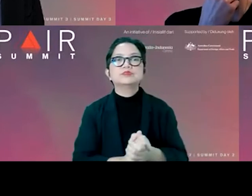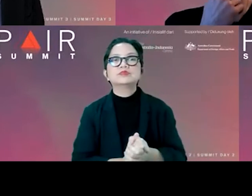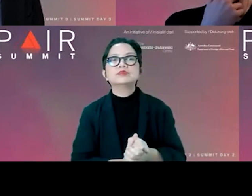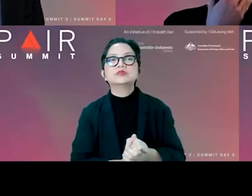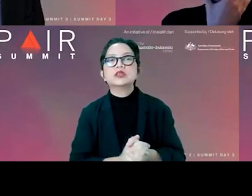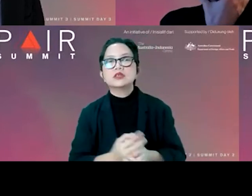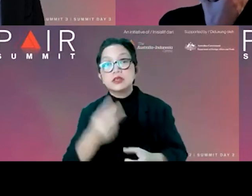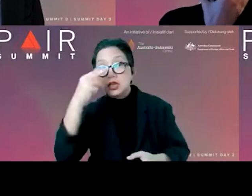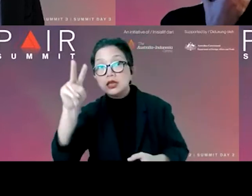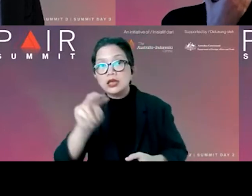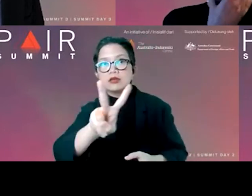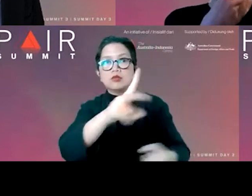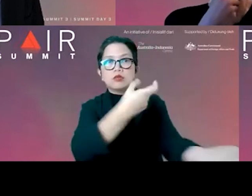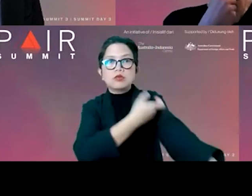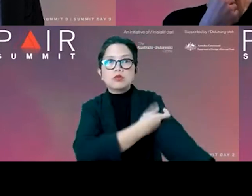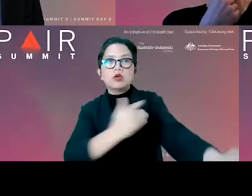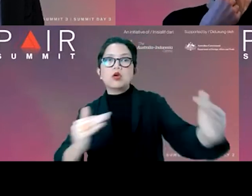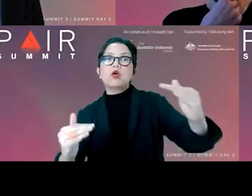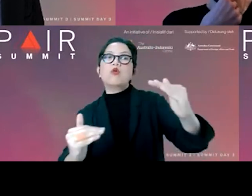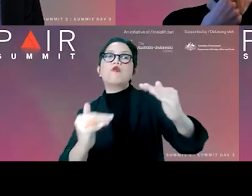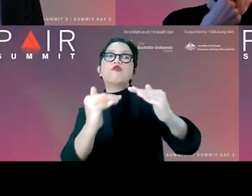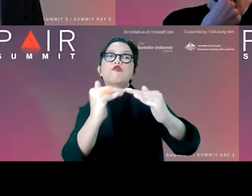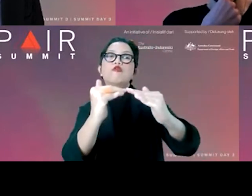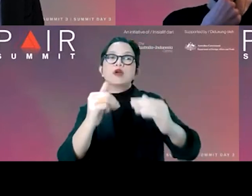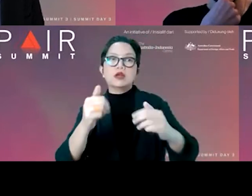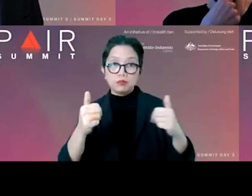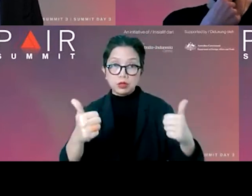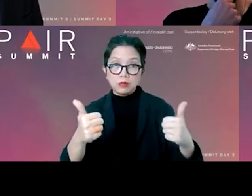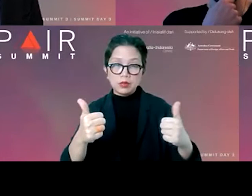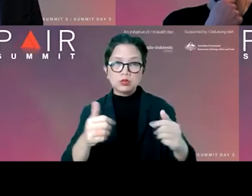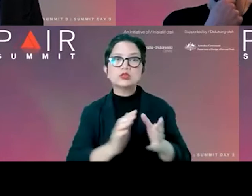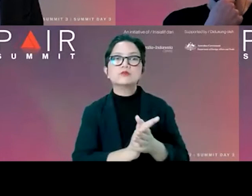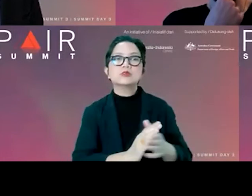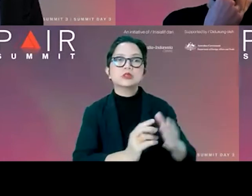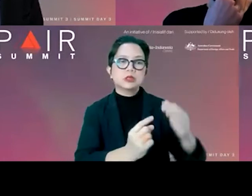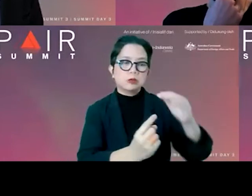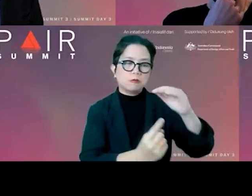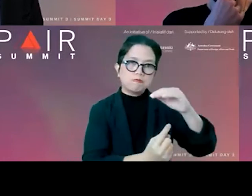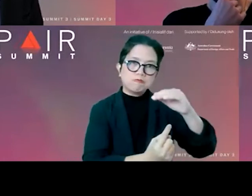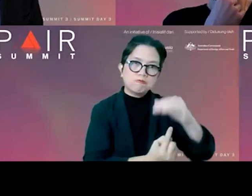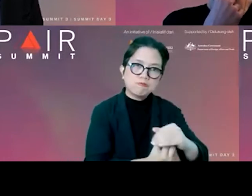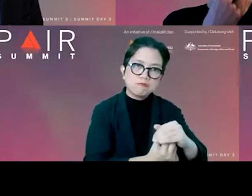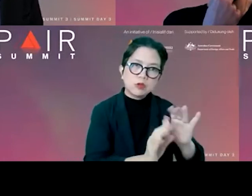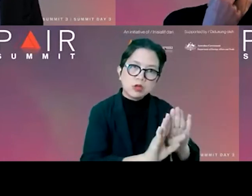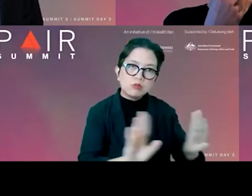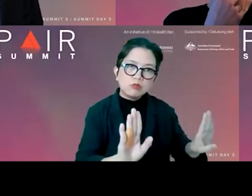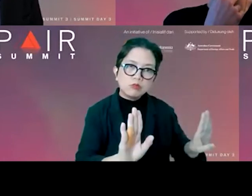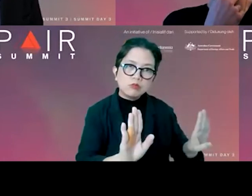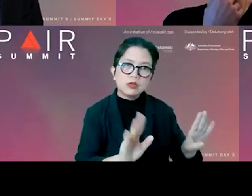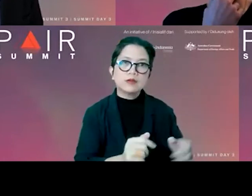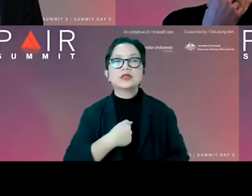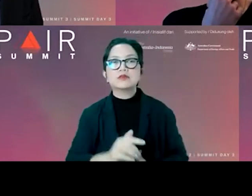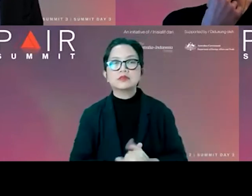social support. But in some countries, we can see actually quite a lot of disharmony with the public, right? We're seeing protests around the